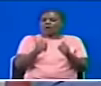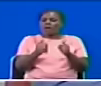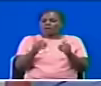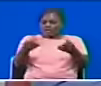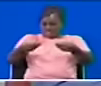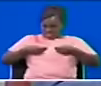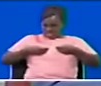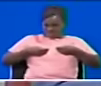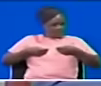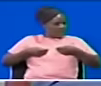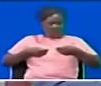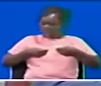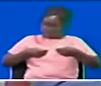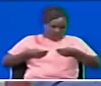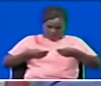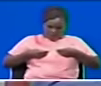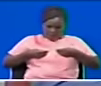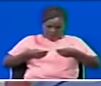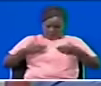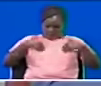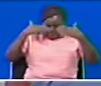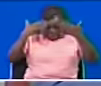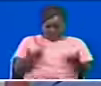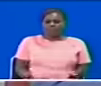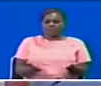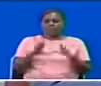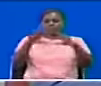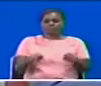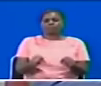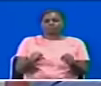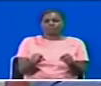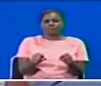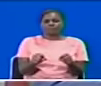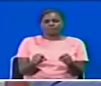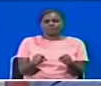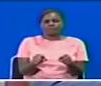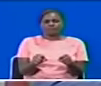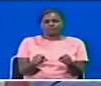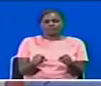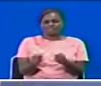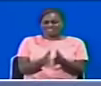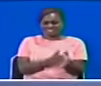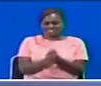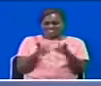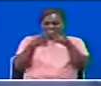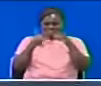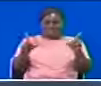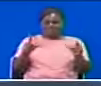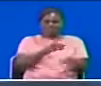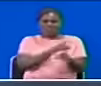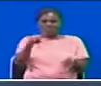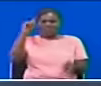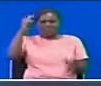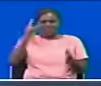me. The language of power is, I'm here to take it. Okay. Interesting language of power. Senator, what do you think?